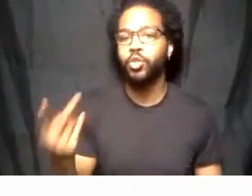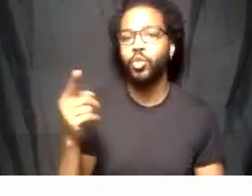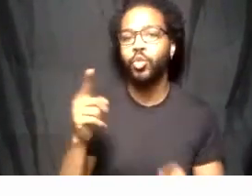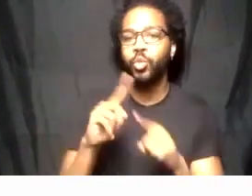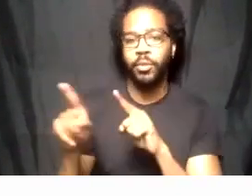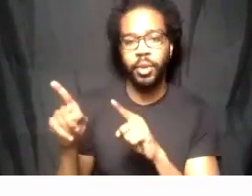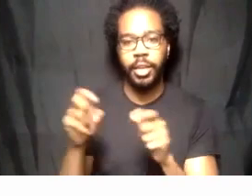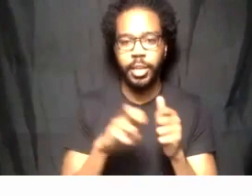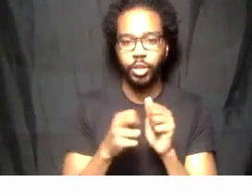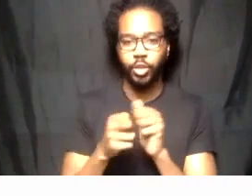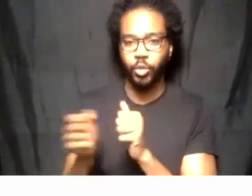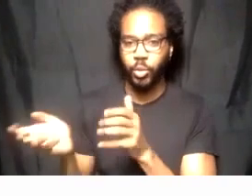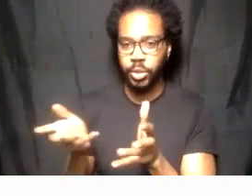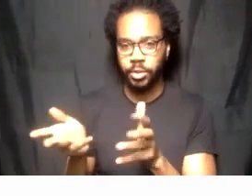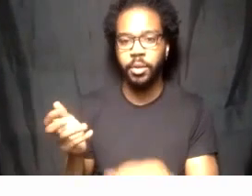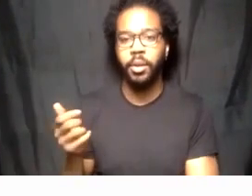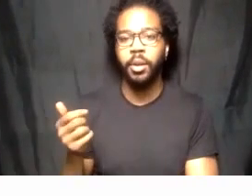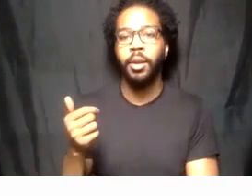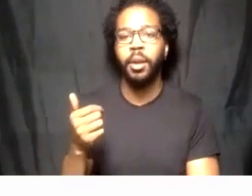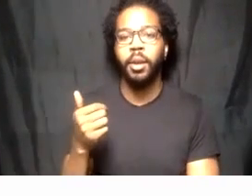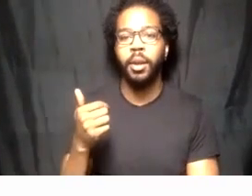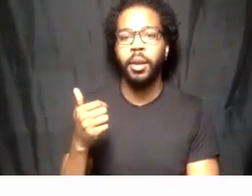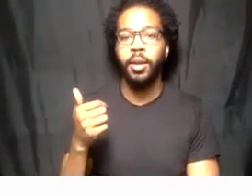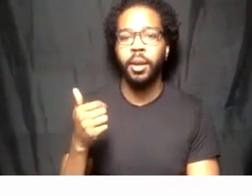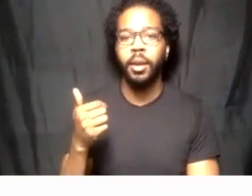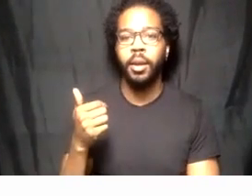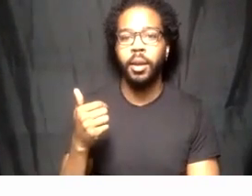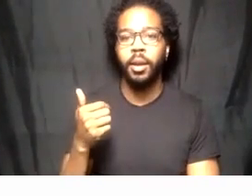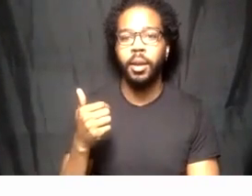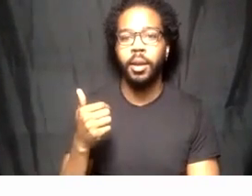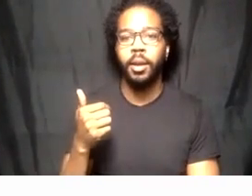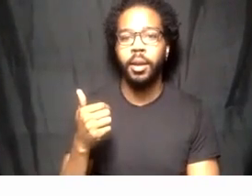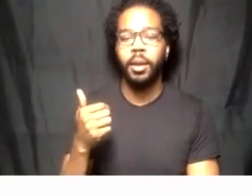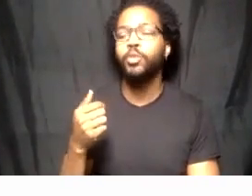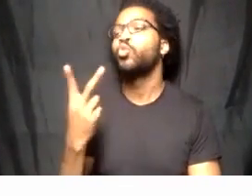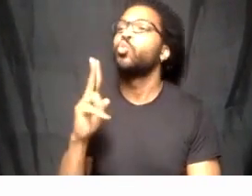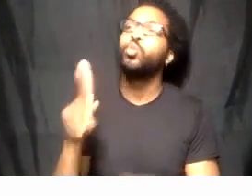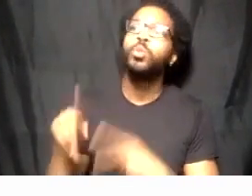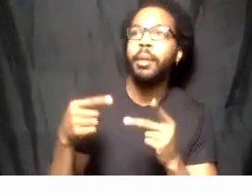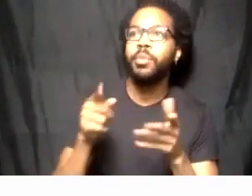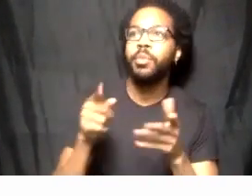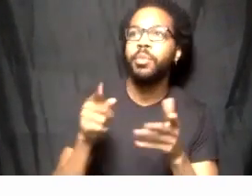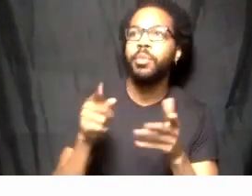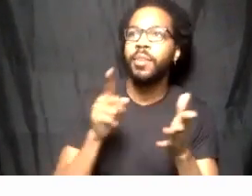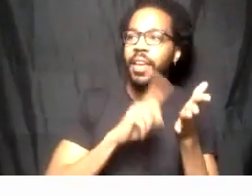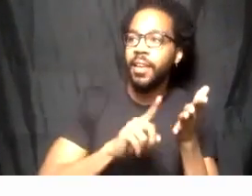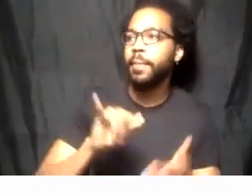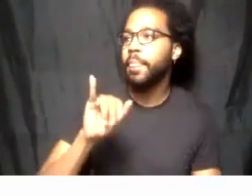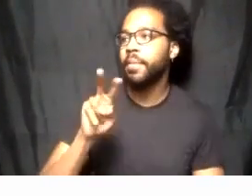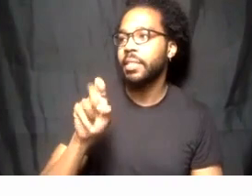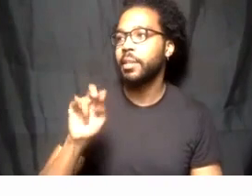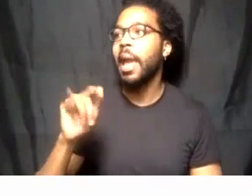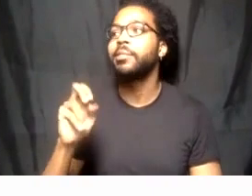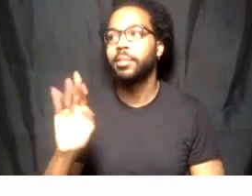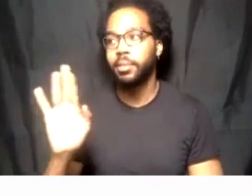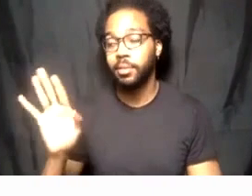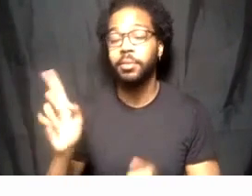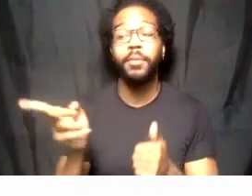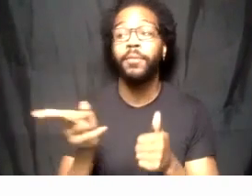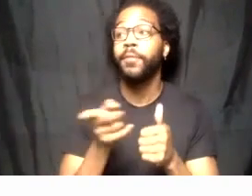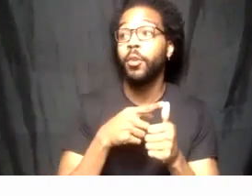here, or 2 different sort of kinds of investigation. One would be with people